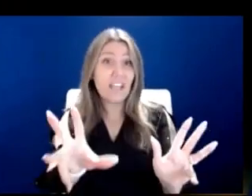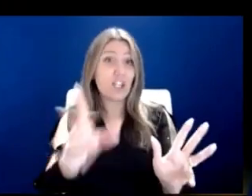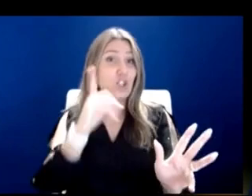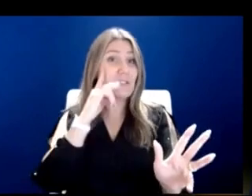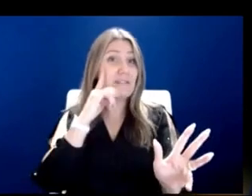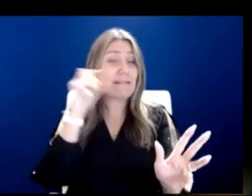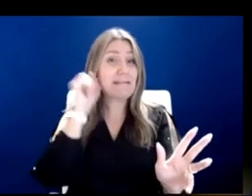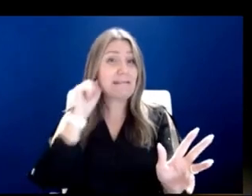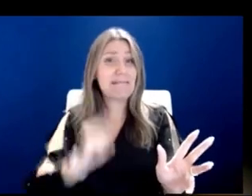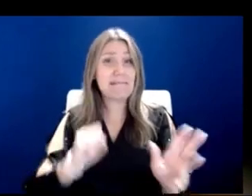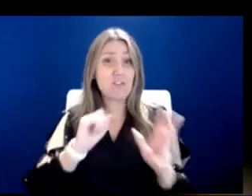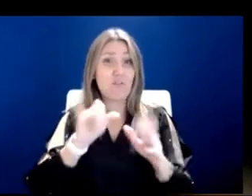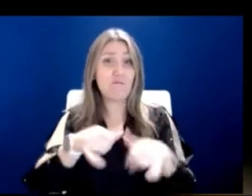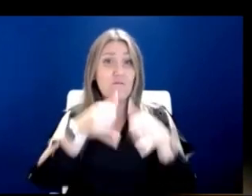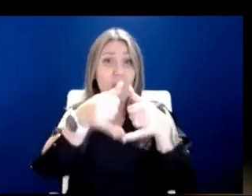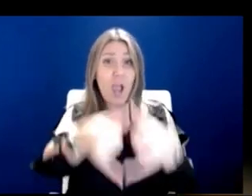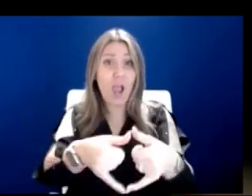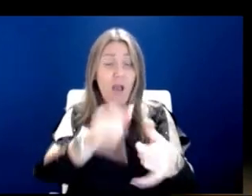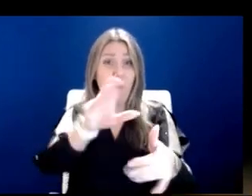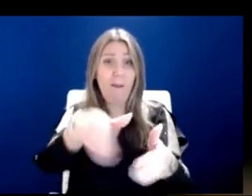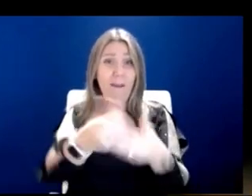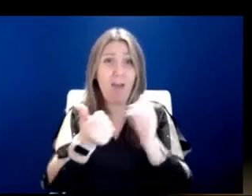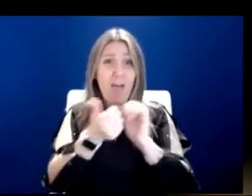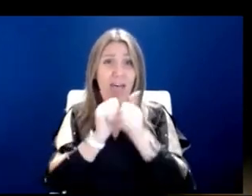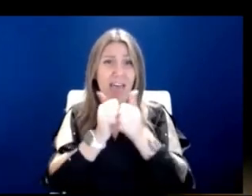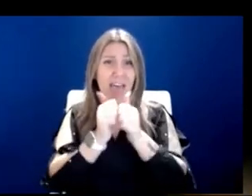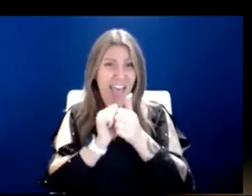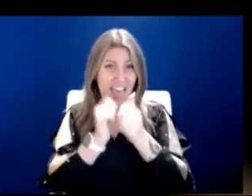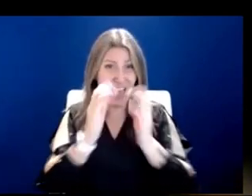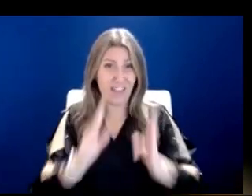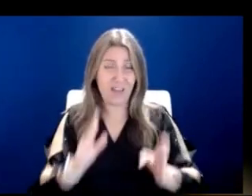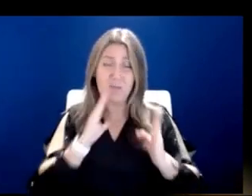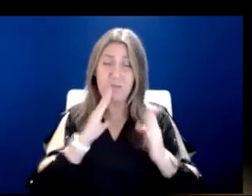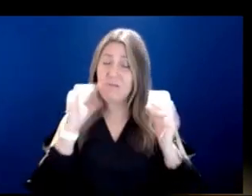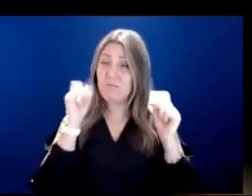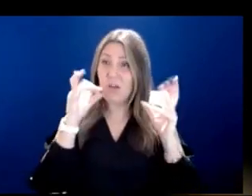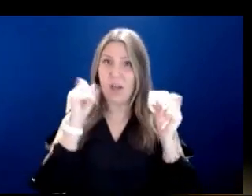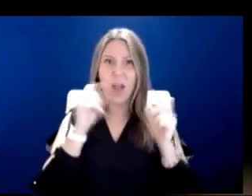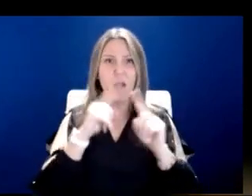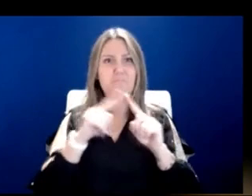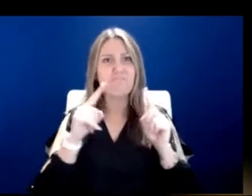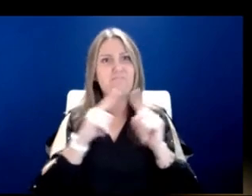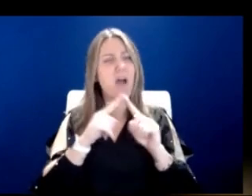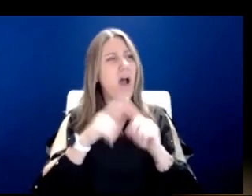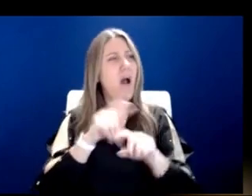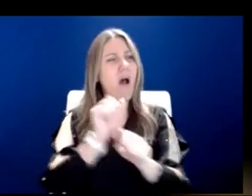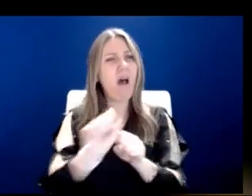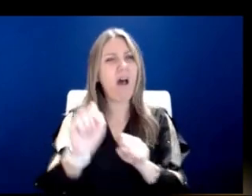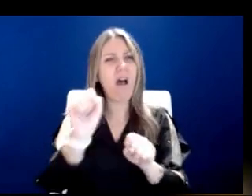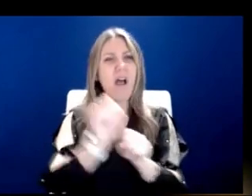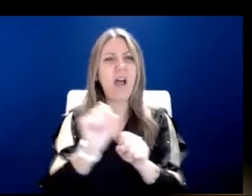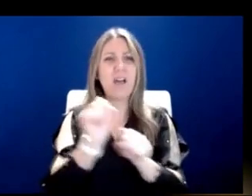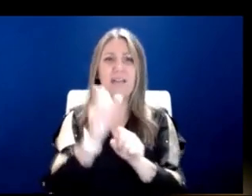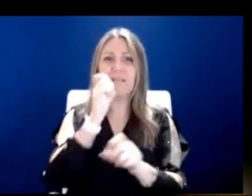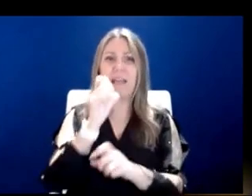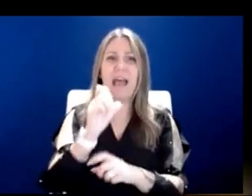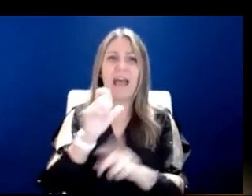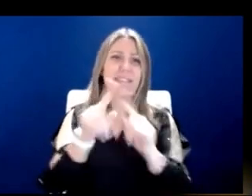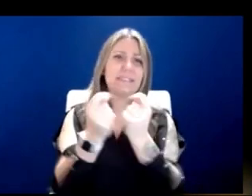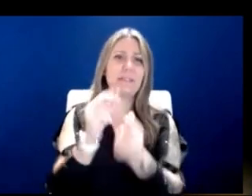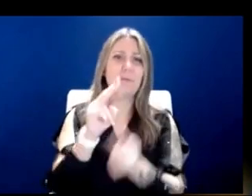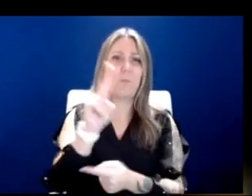are phenomenal. But, again, that was an instance where even though she wasn't a Team USA athlete, really